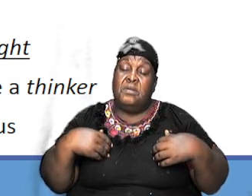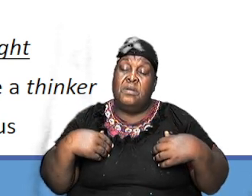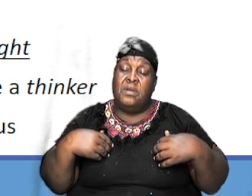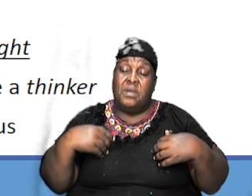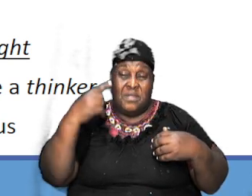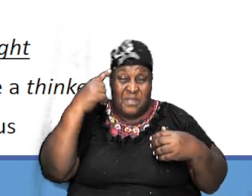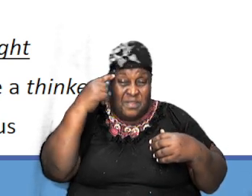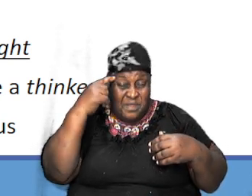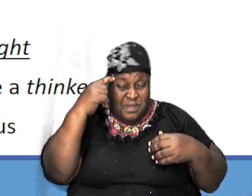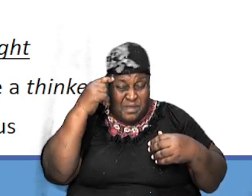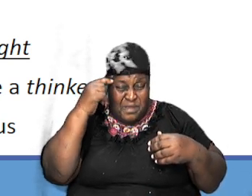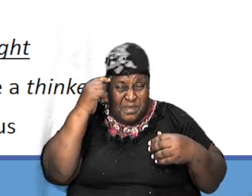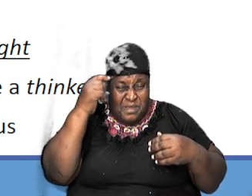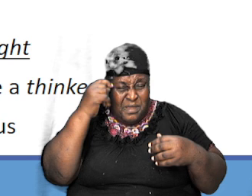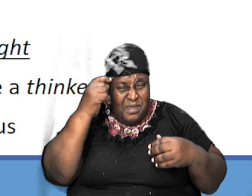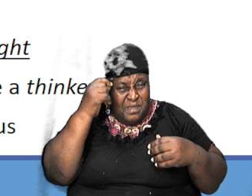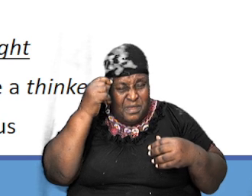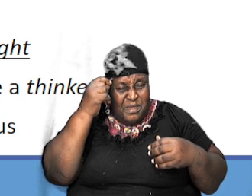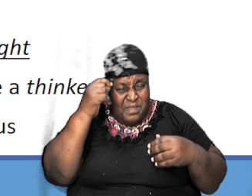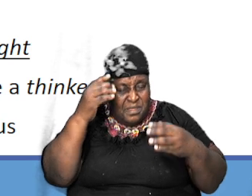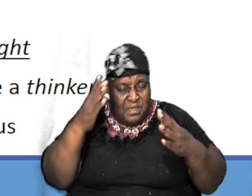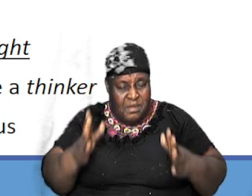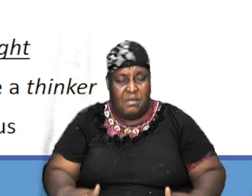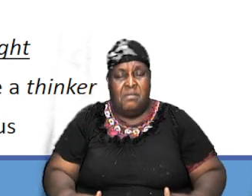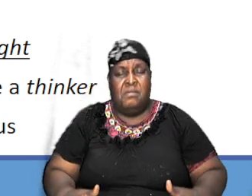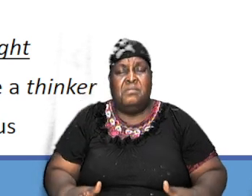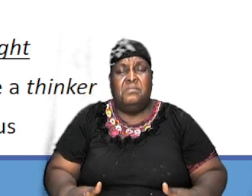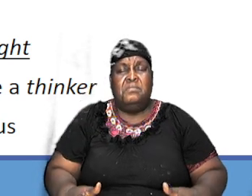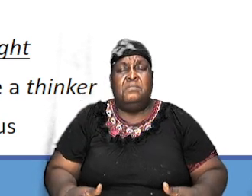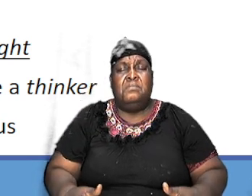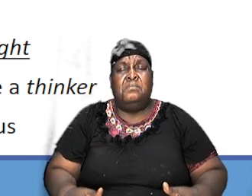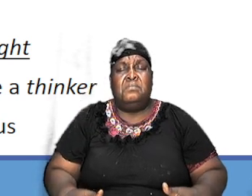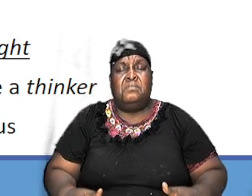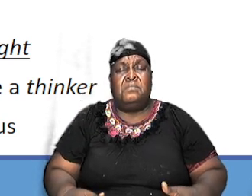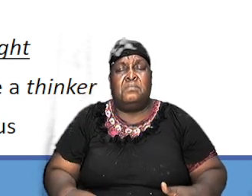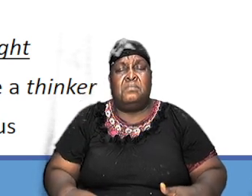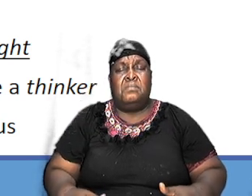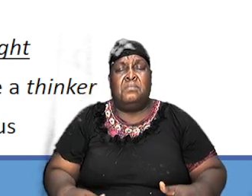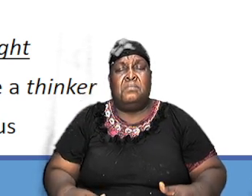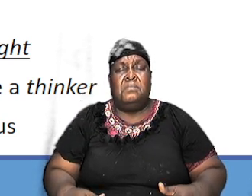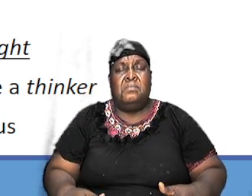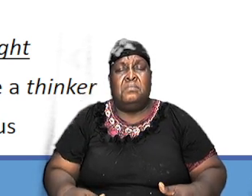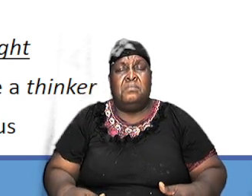thinker. You must have somebody that